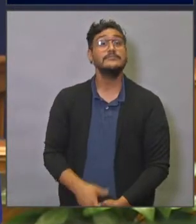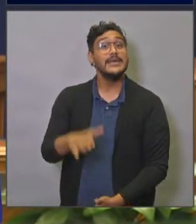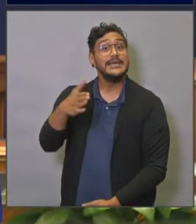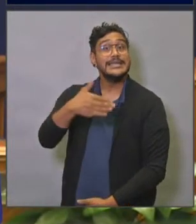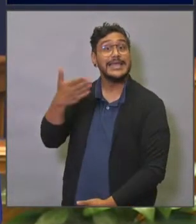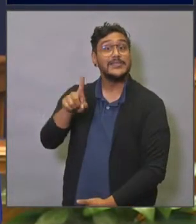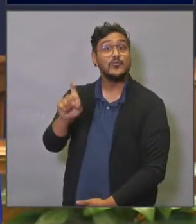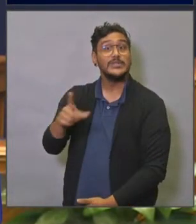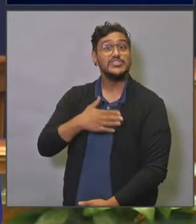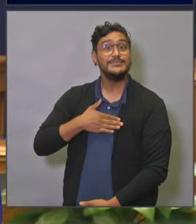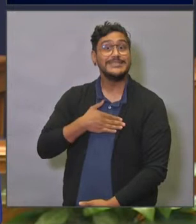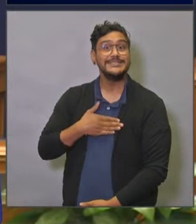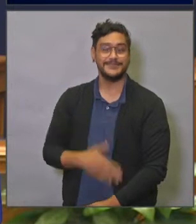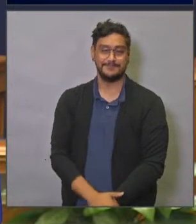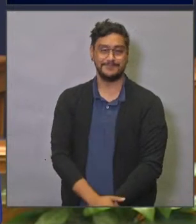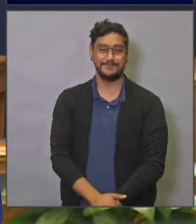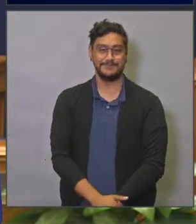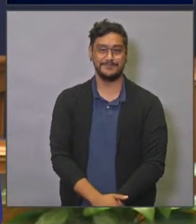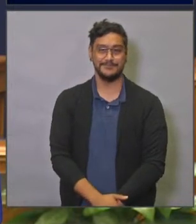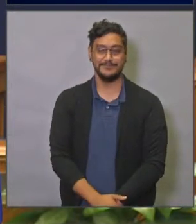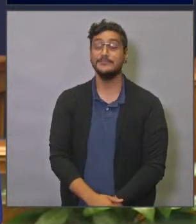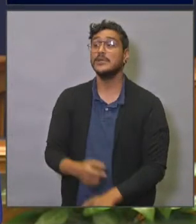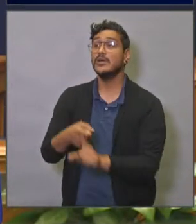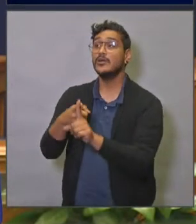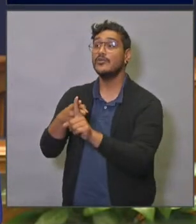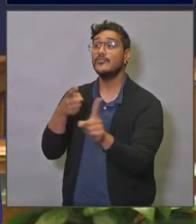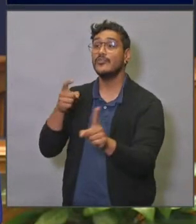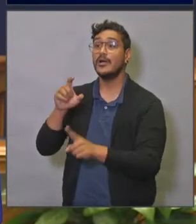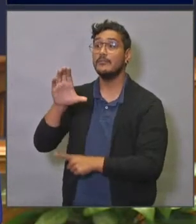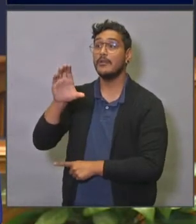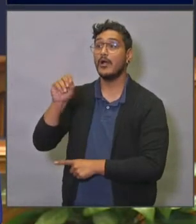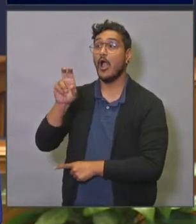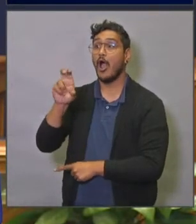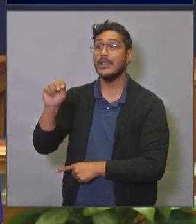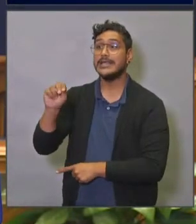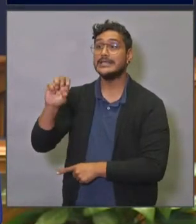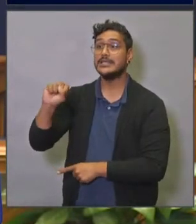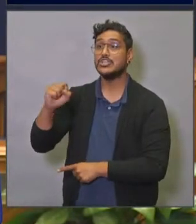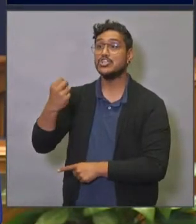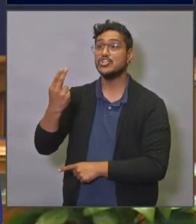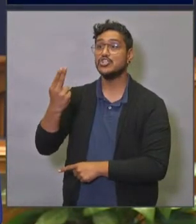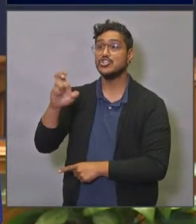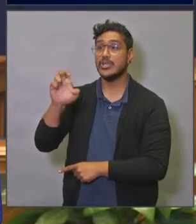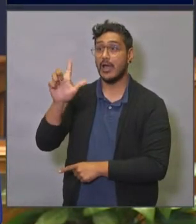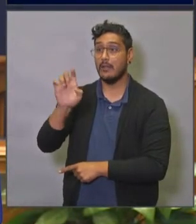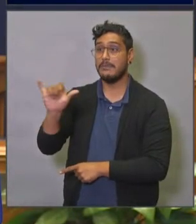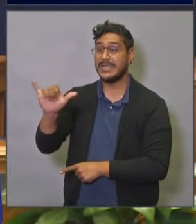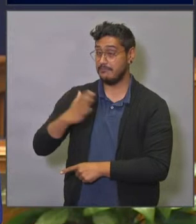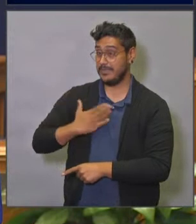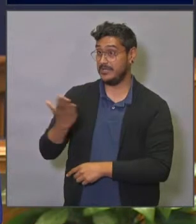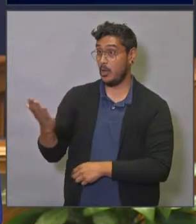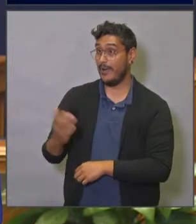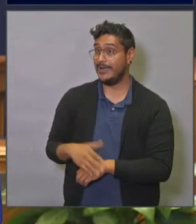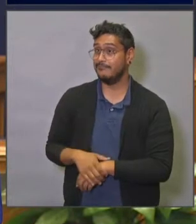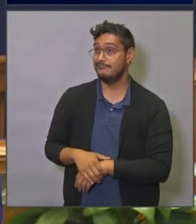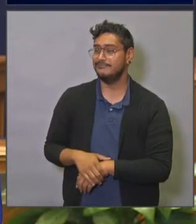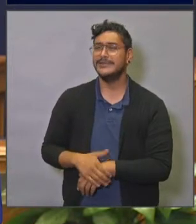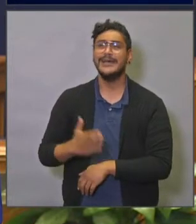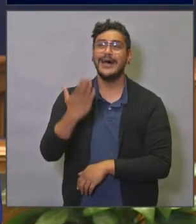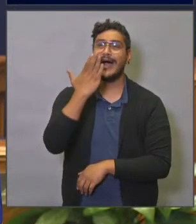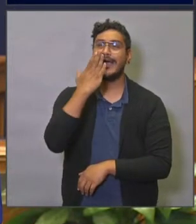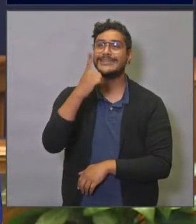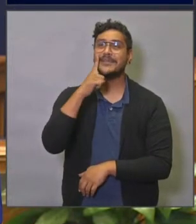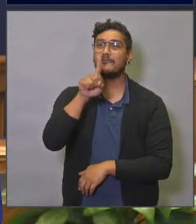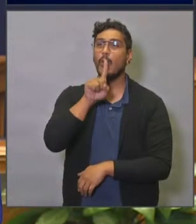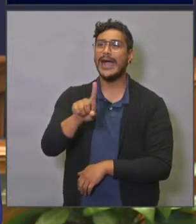Next question. That'll come from the line of Colleen Shelby. Please go ahead. Hi, thanks for taking my